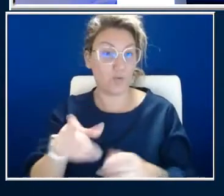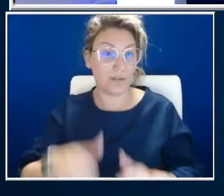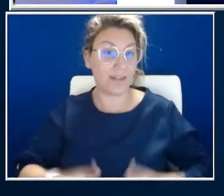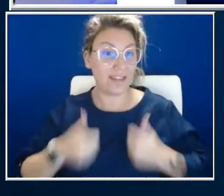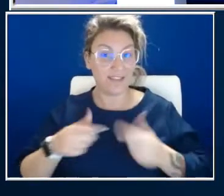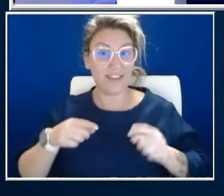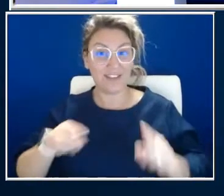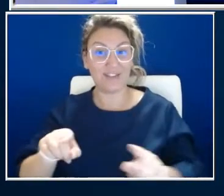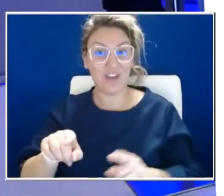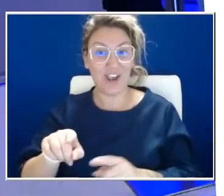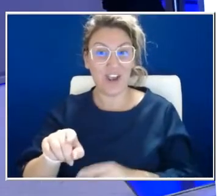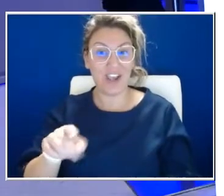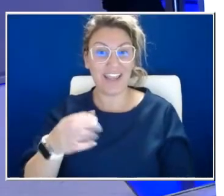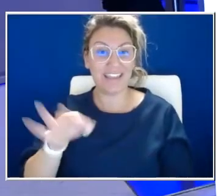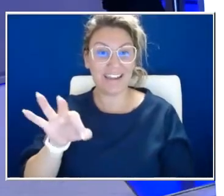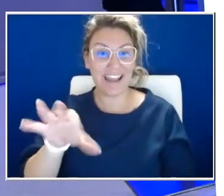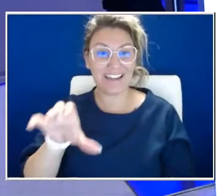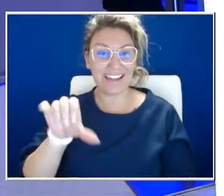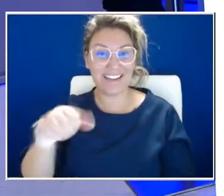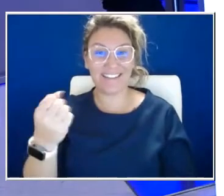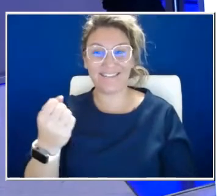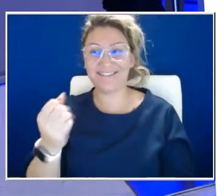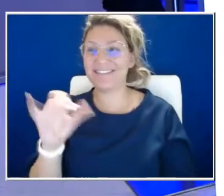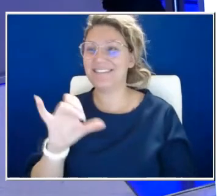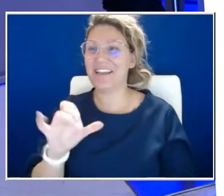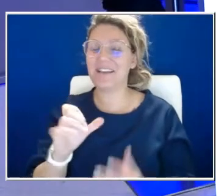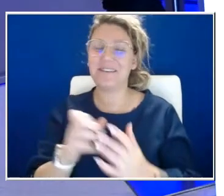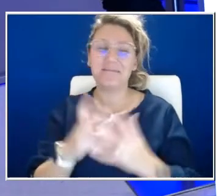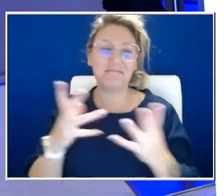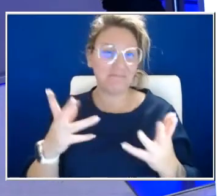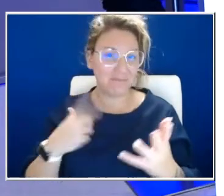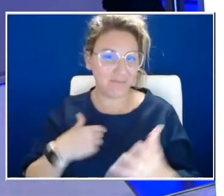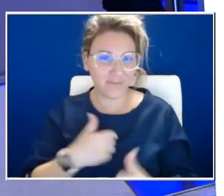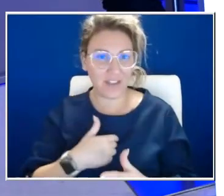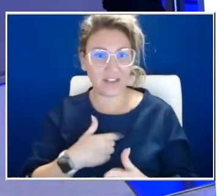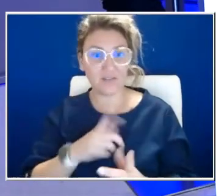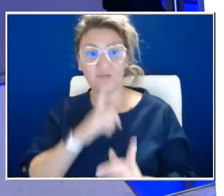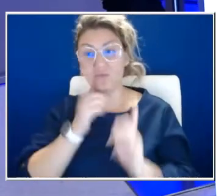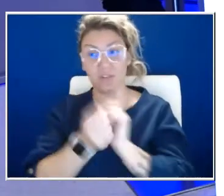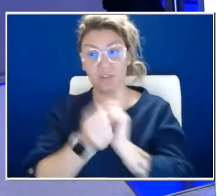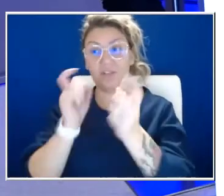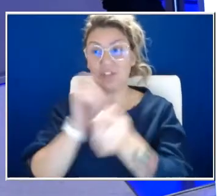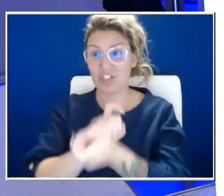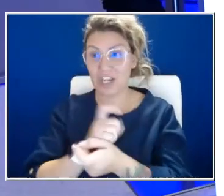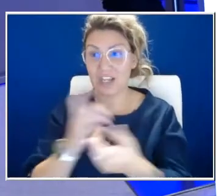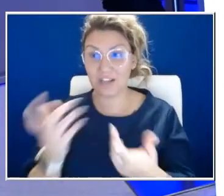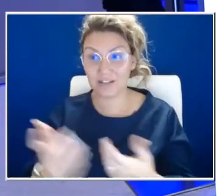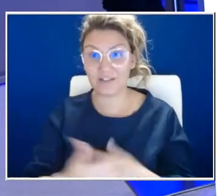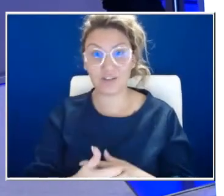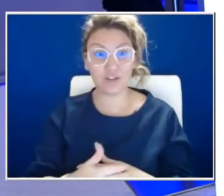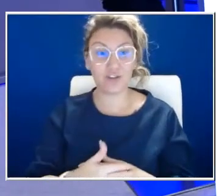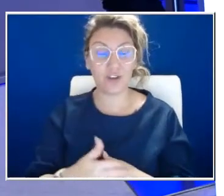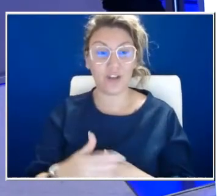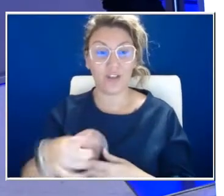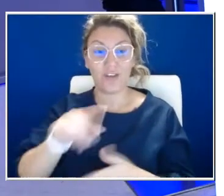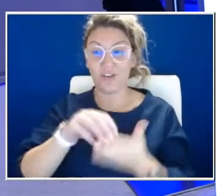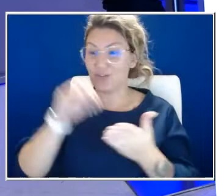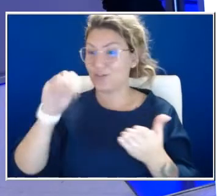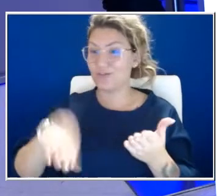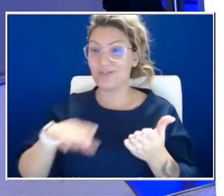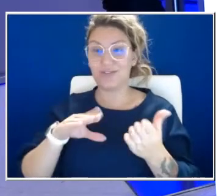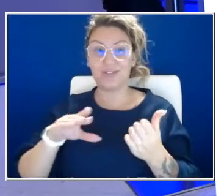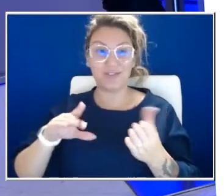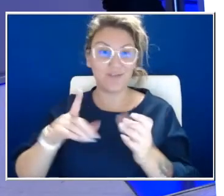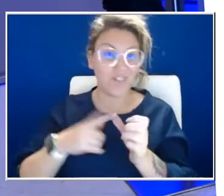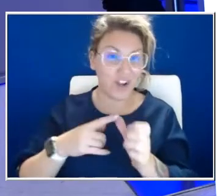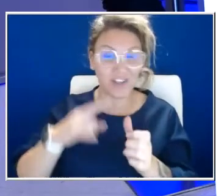like many of us, and it really has changed. I mean, they're students first, they're kids first, and